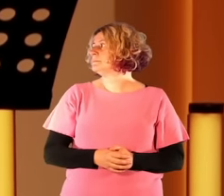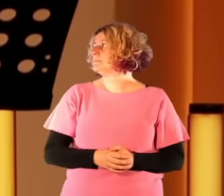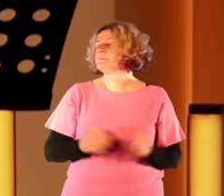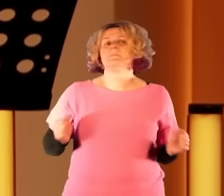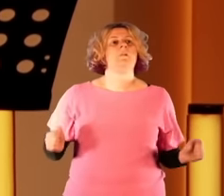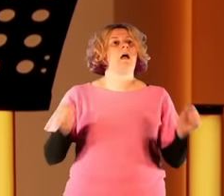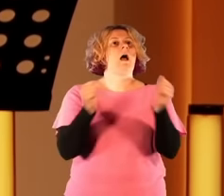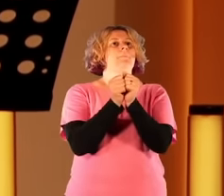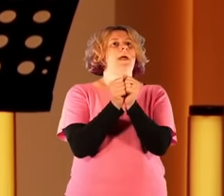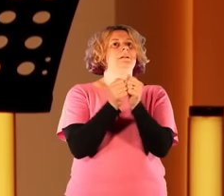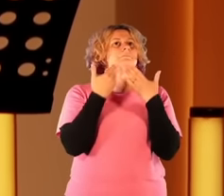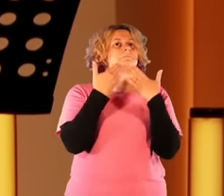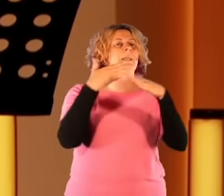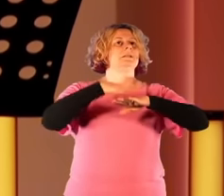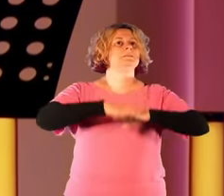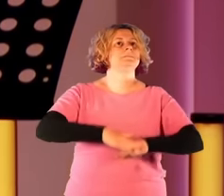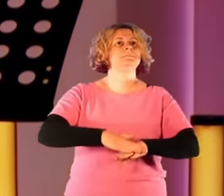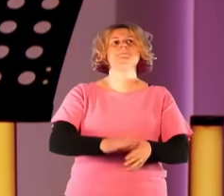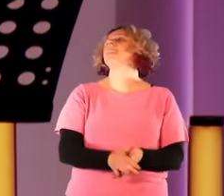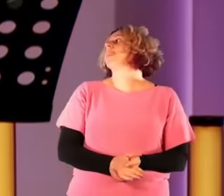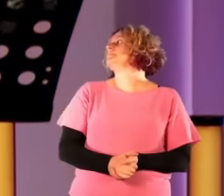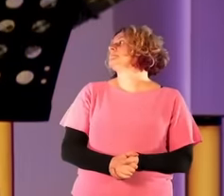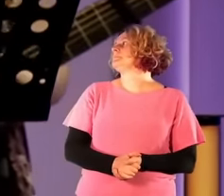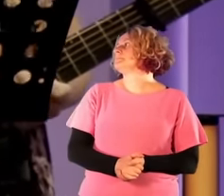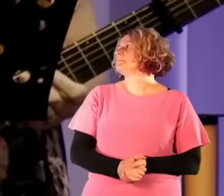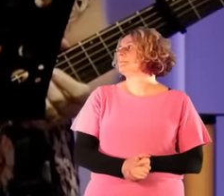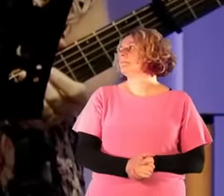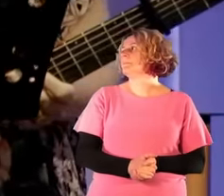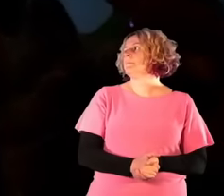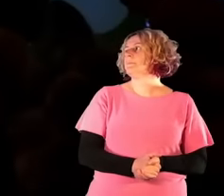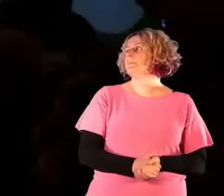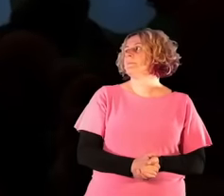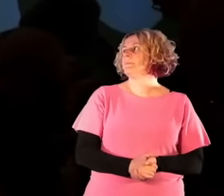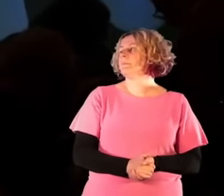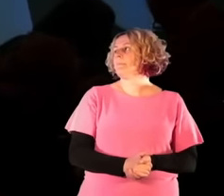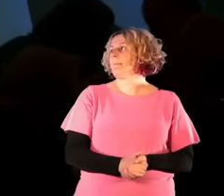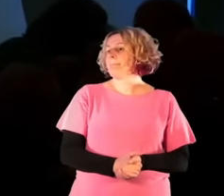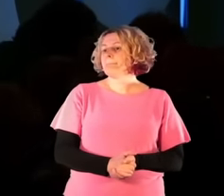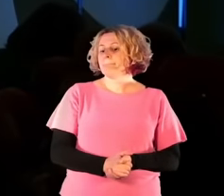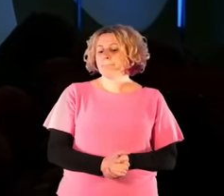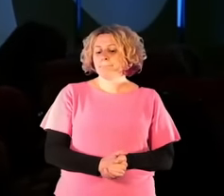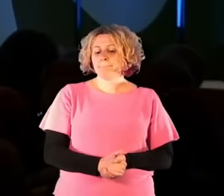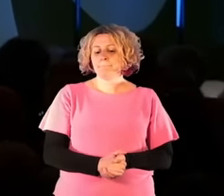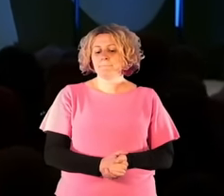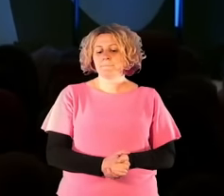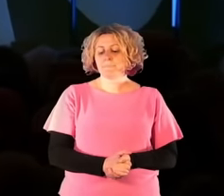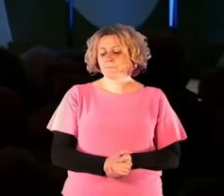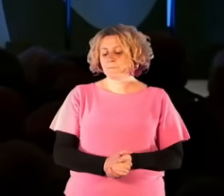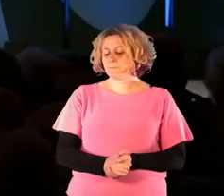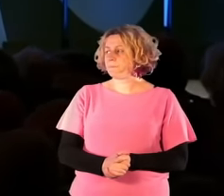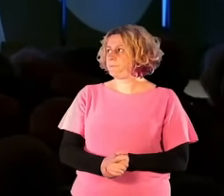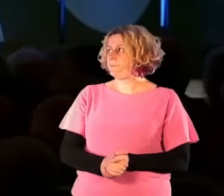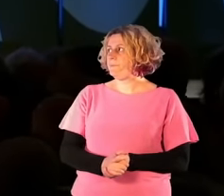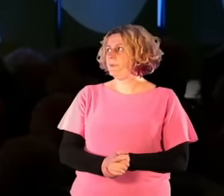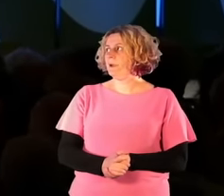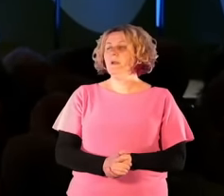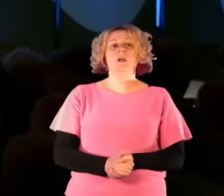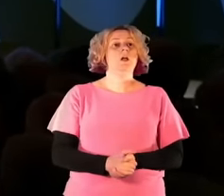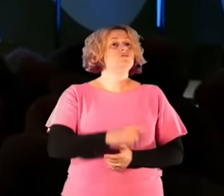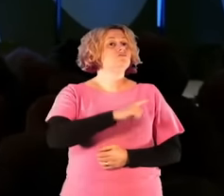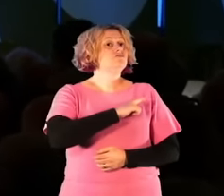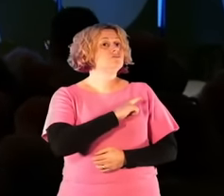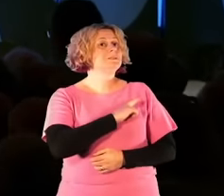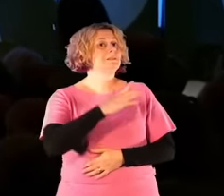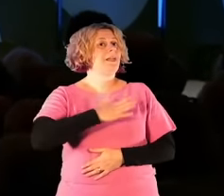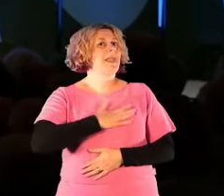Amen, amen. Please have a seat. One of the reasons I love being involved